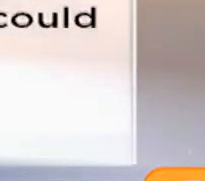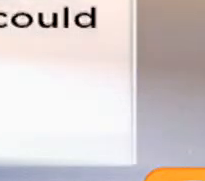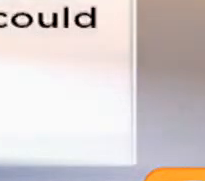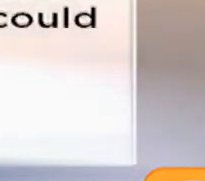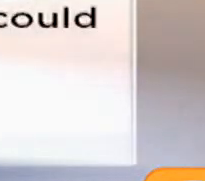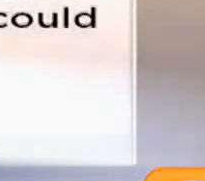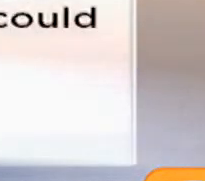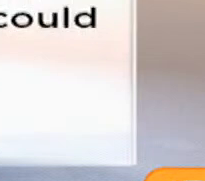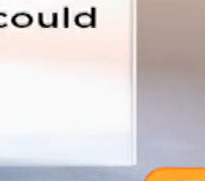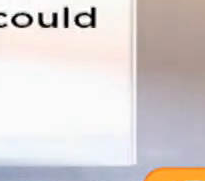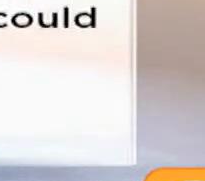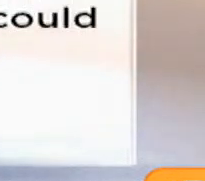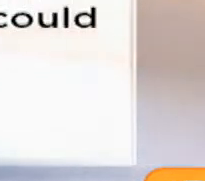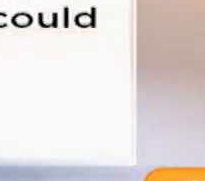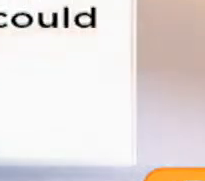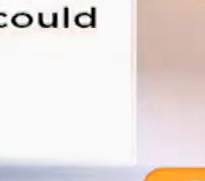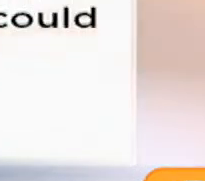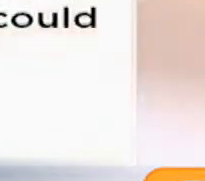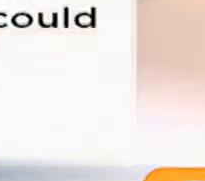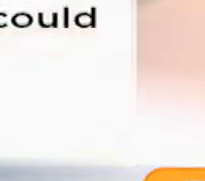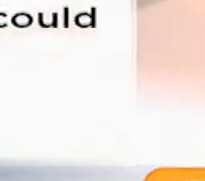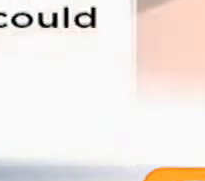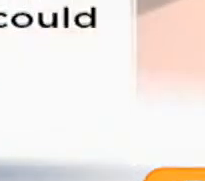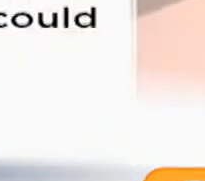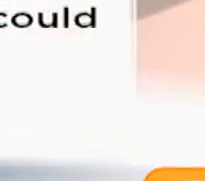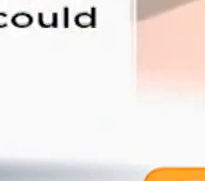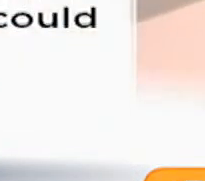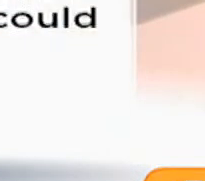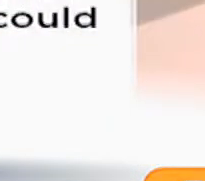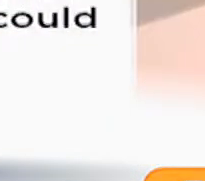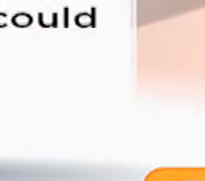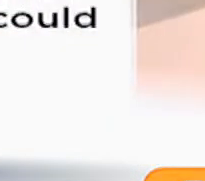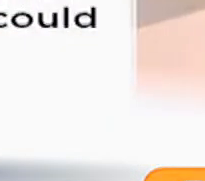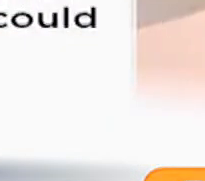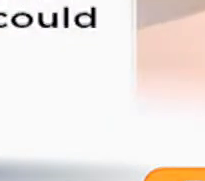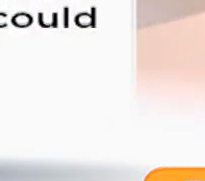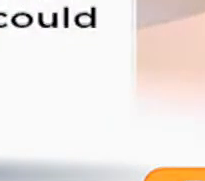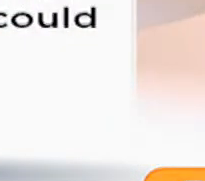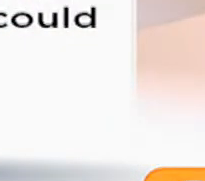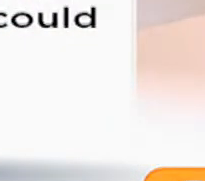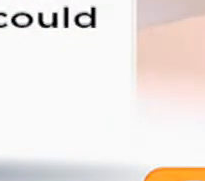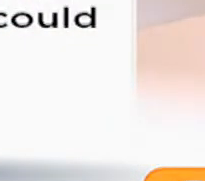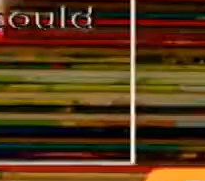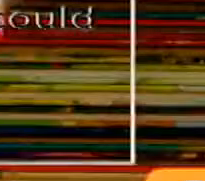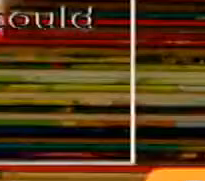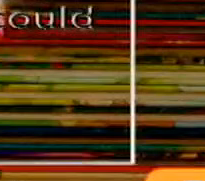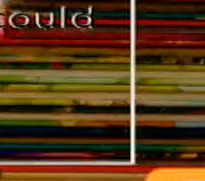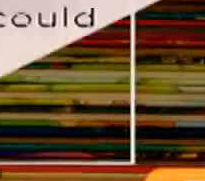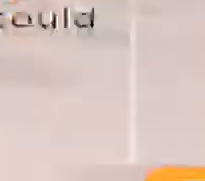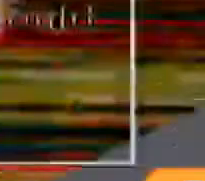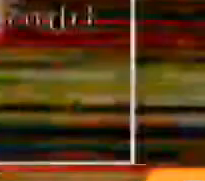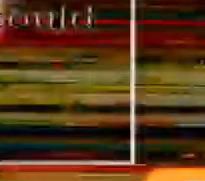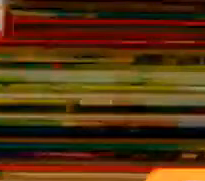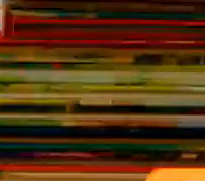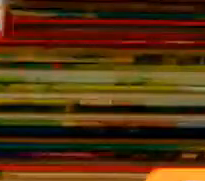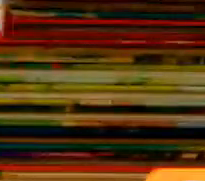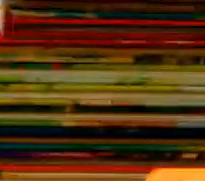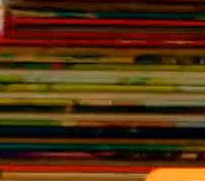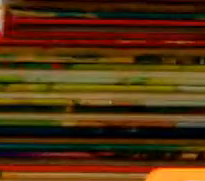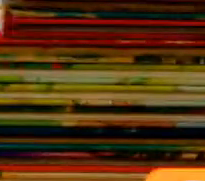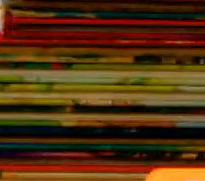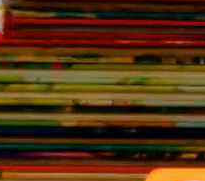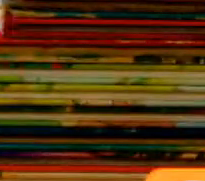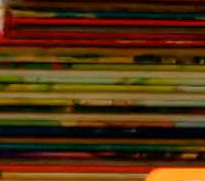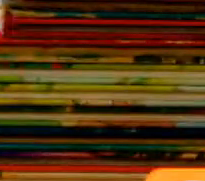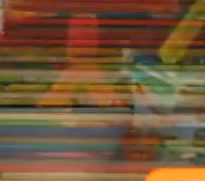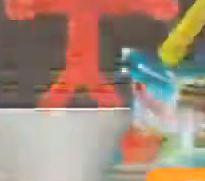I was locked out by the 844 system. CBC could have resolved this. All right, Dr. Manyasa, let me bring you back onto this. Are we